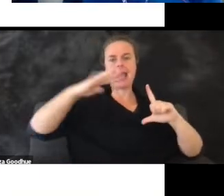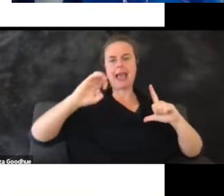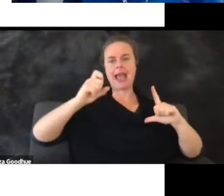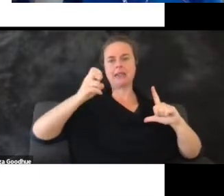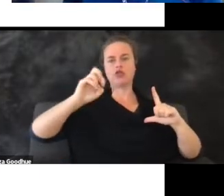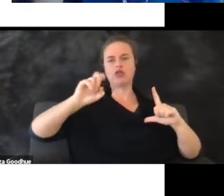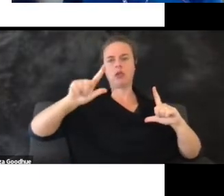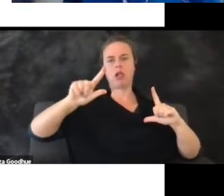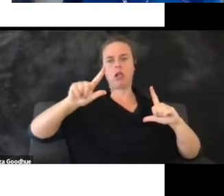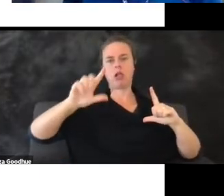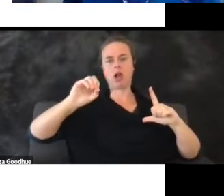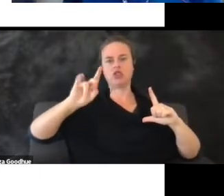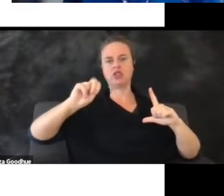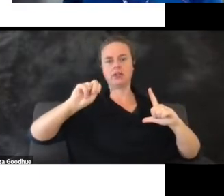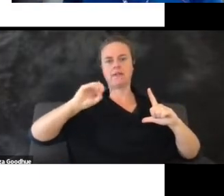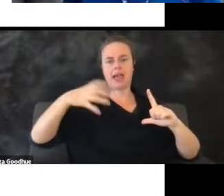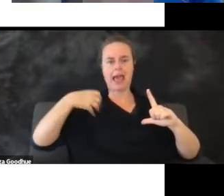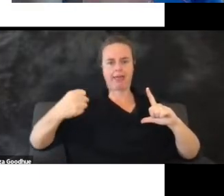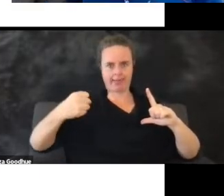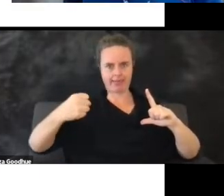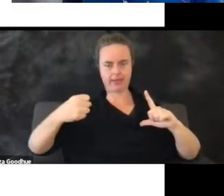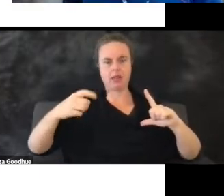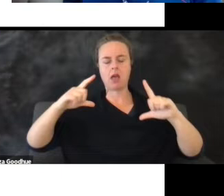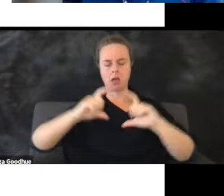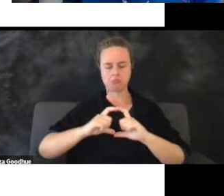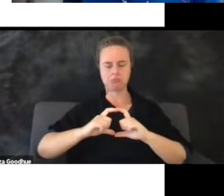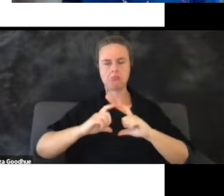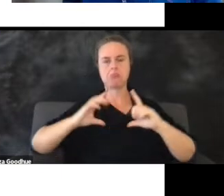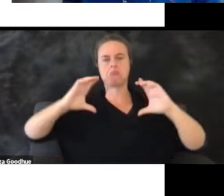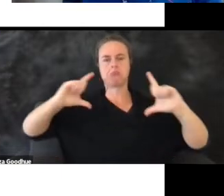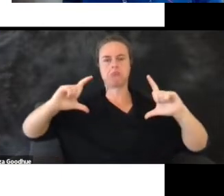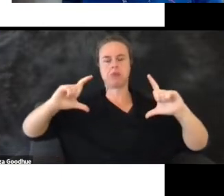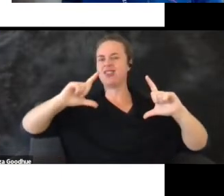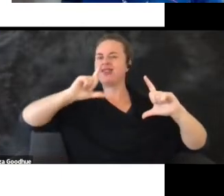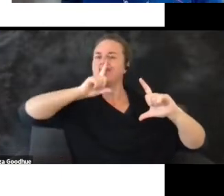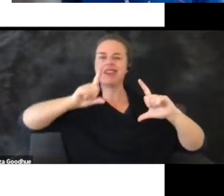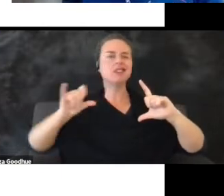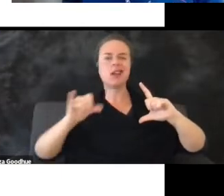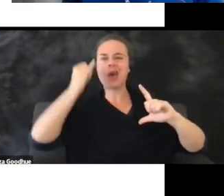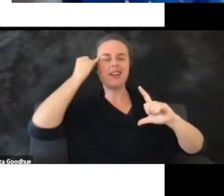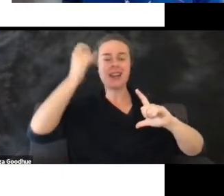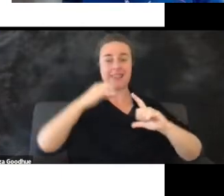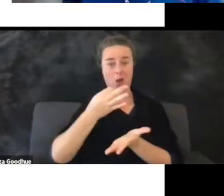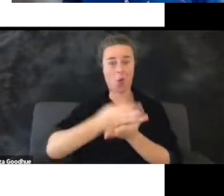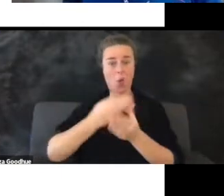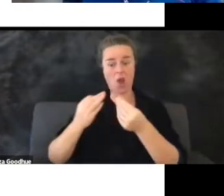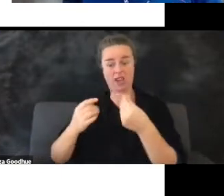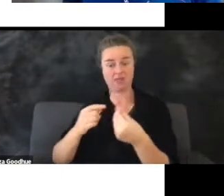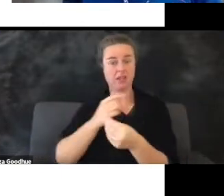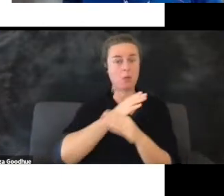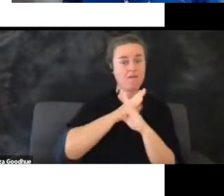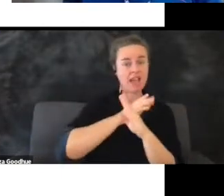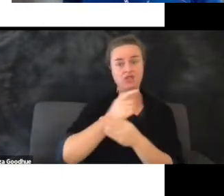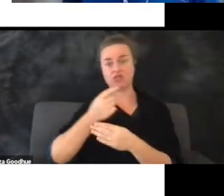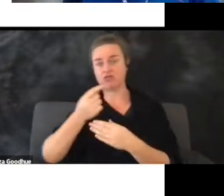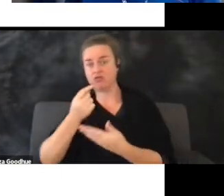it really resonated with me and continues my analogy of the two sides of the same coin, right? Our community and our families,